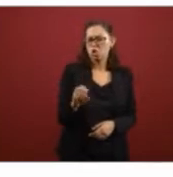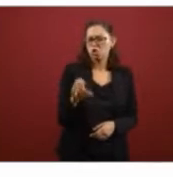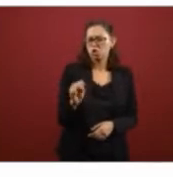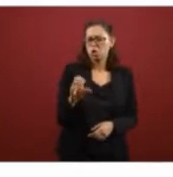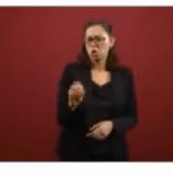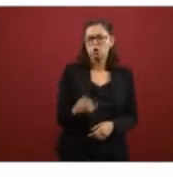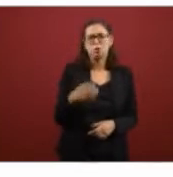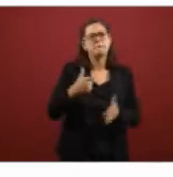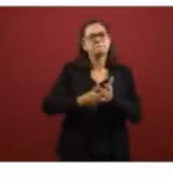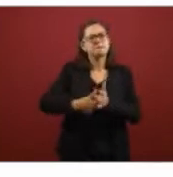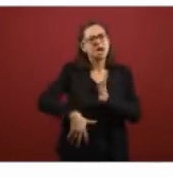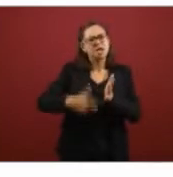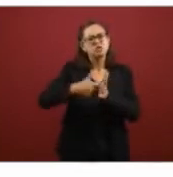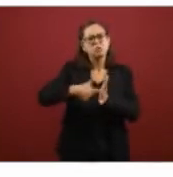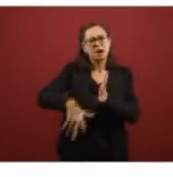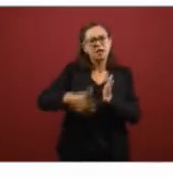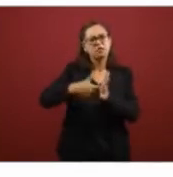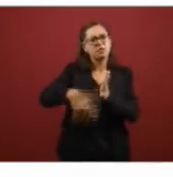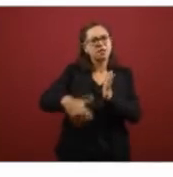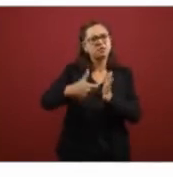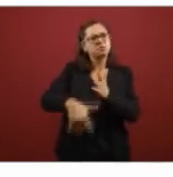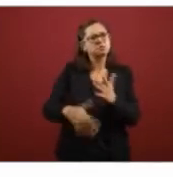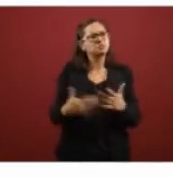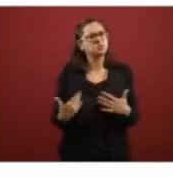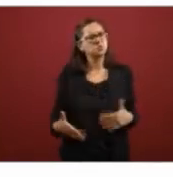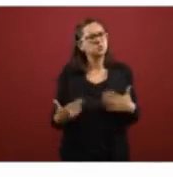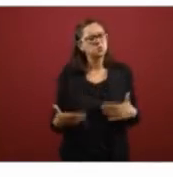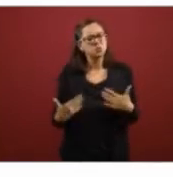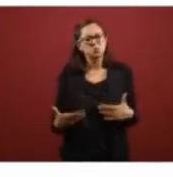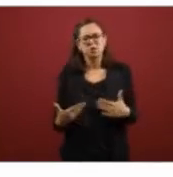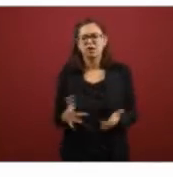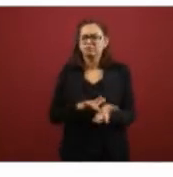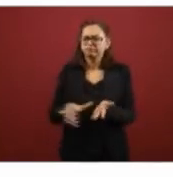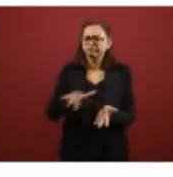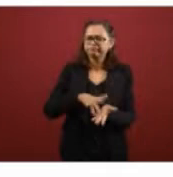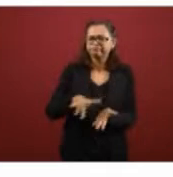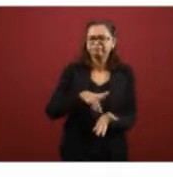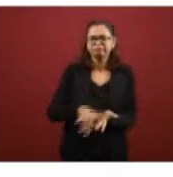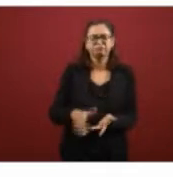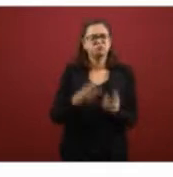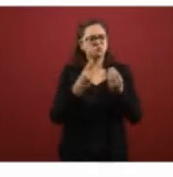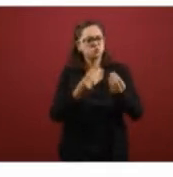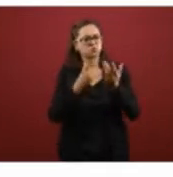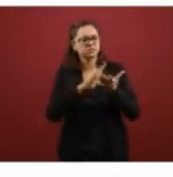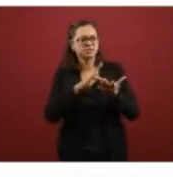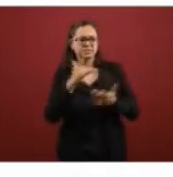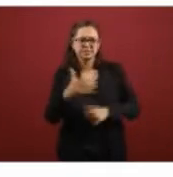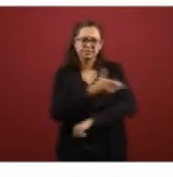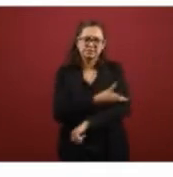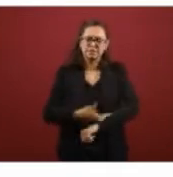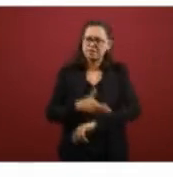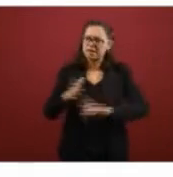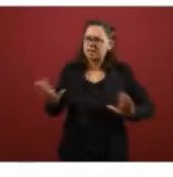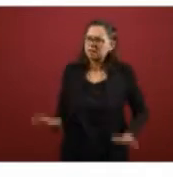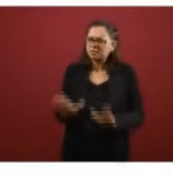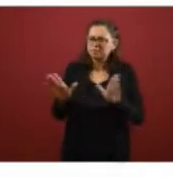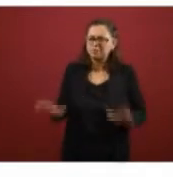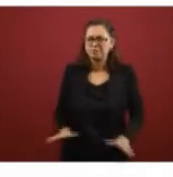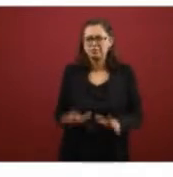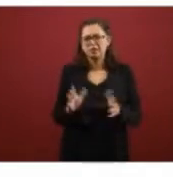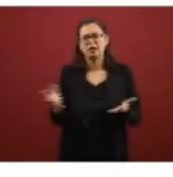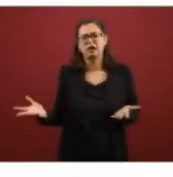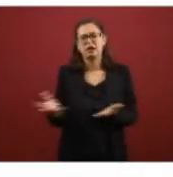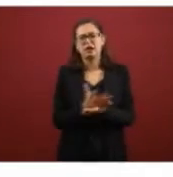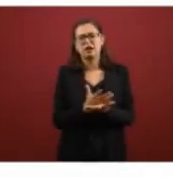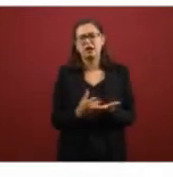which has been making a great effort to maintain a low price. And we're very grateful to the effort that they're